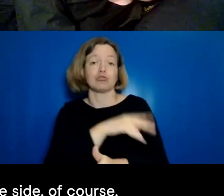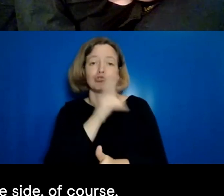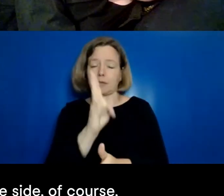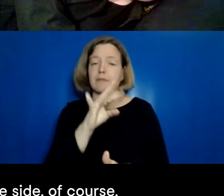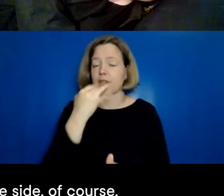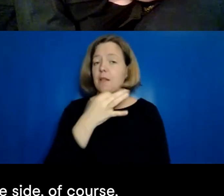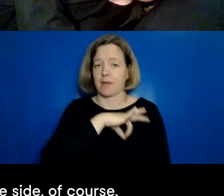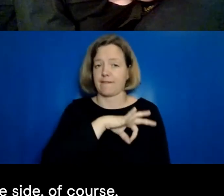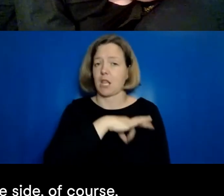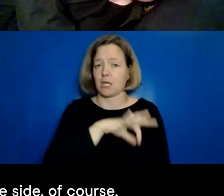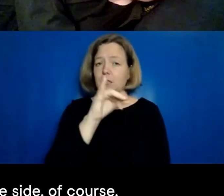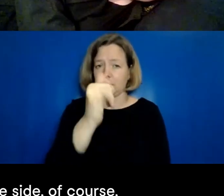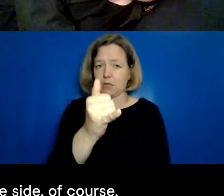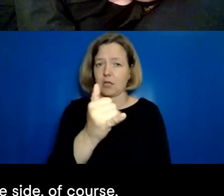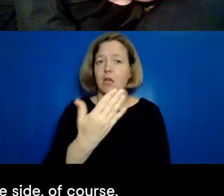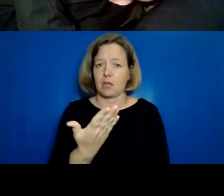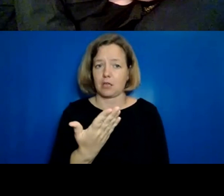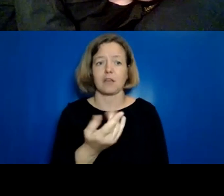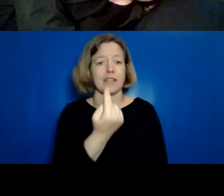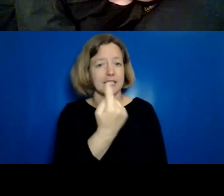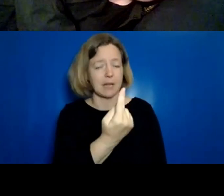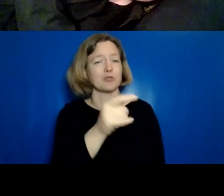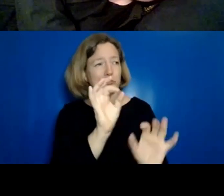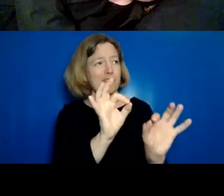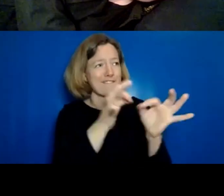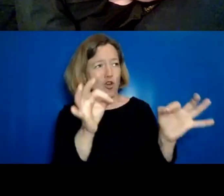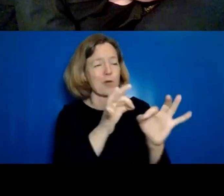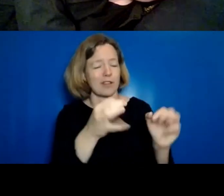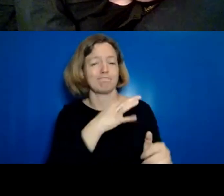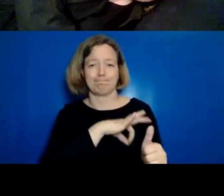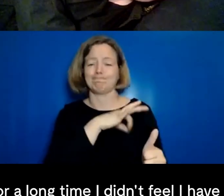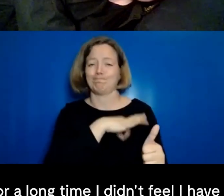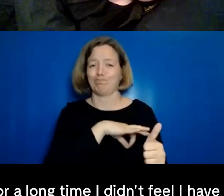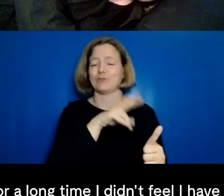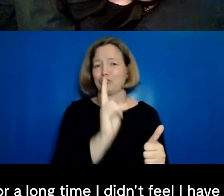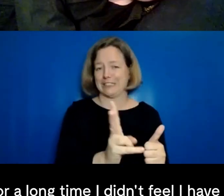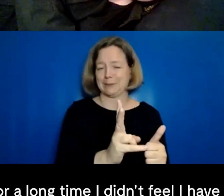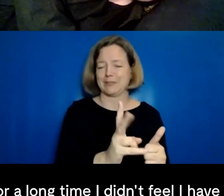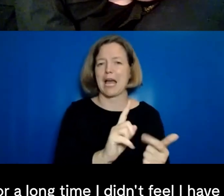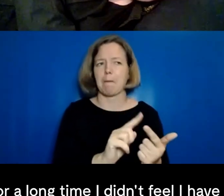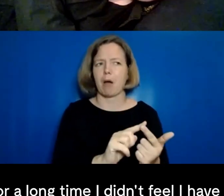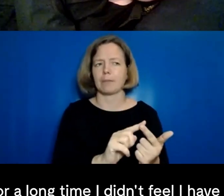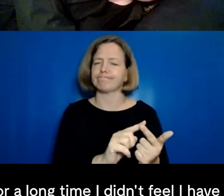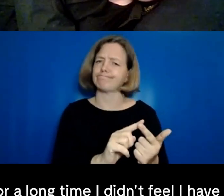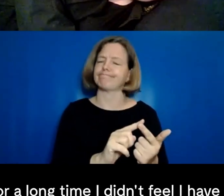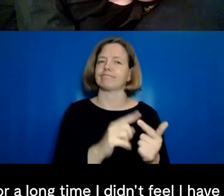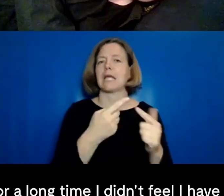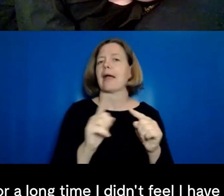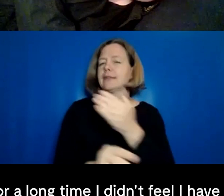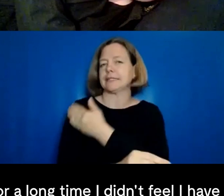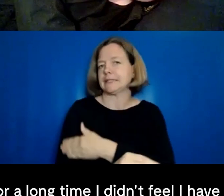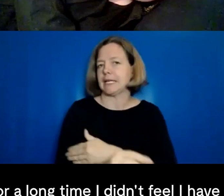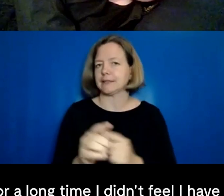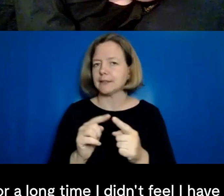like you put into words, but on the other hand, I did make that